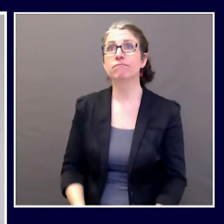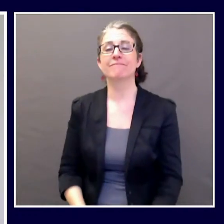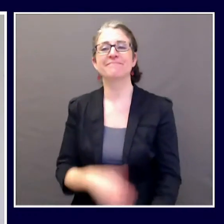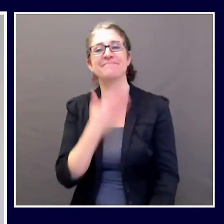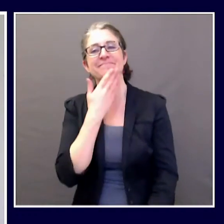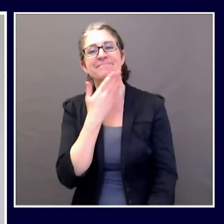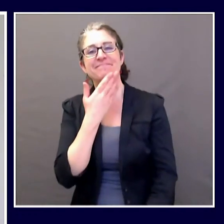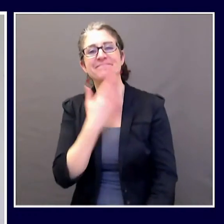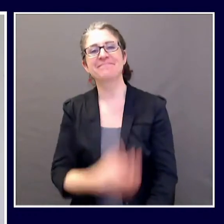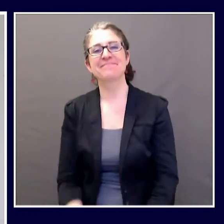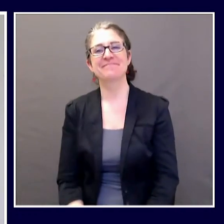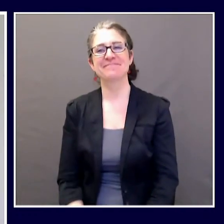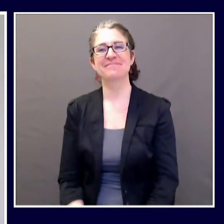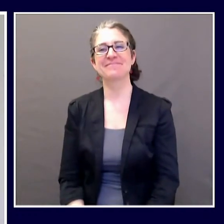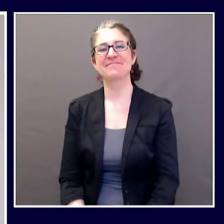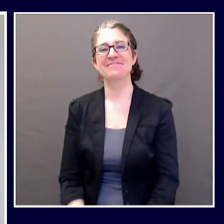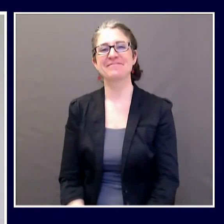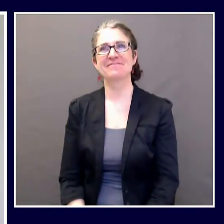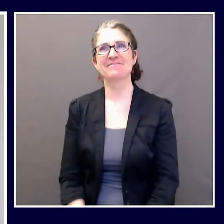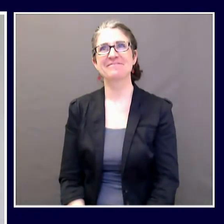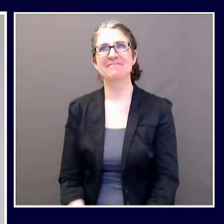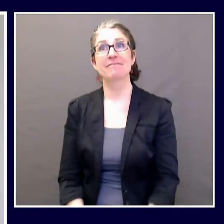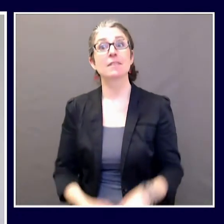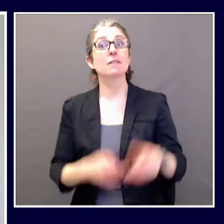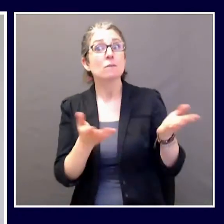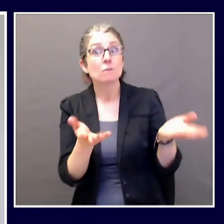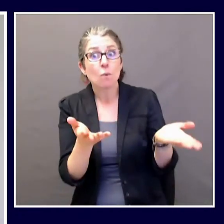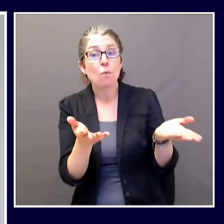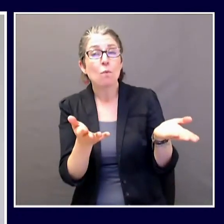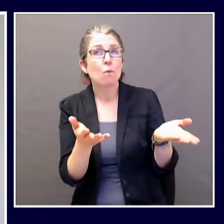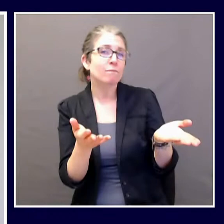I was wondering, you went over the vaccine numbers at the beginning